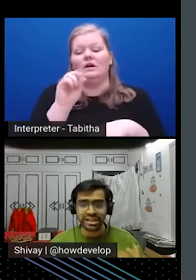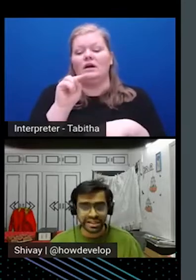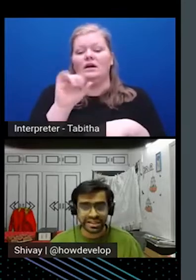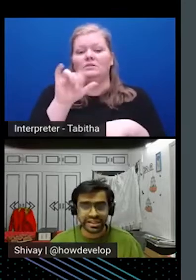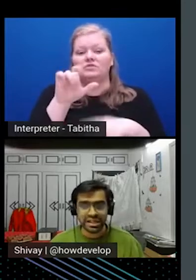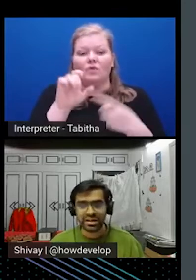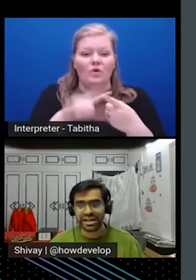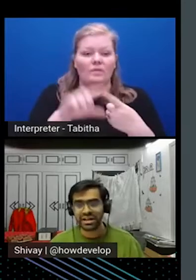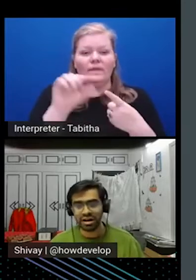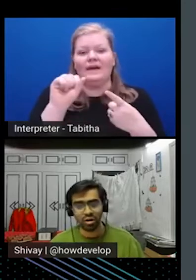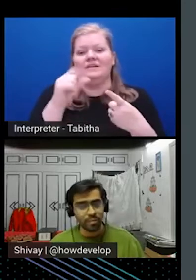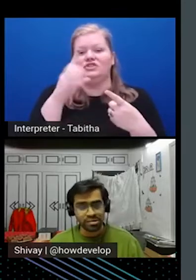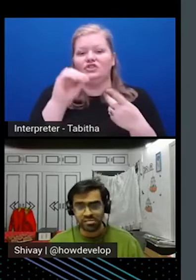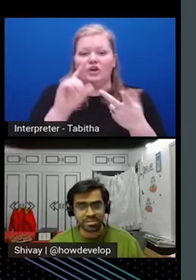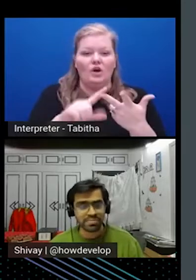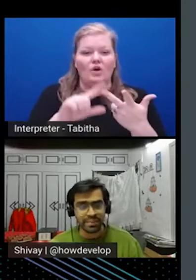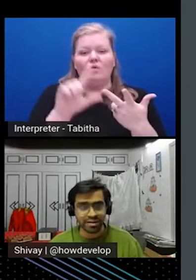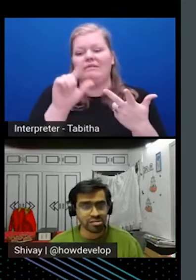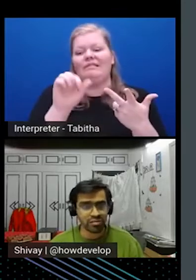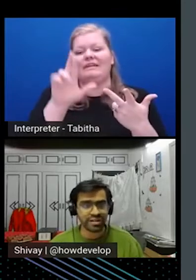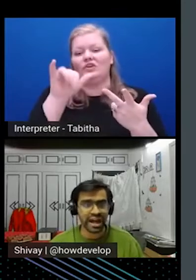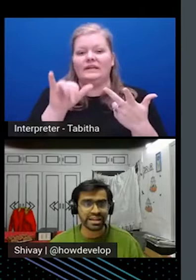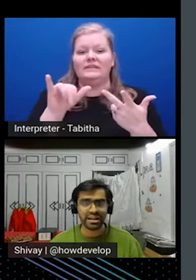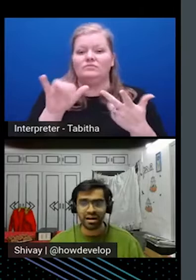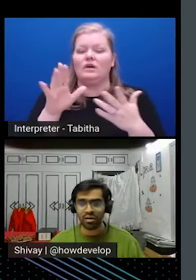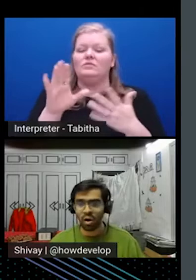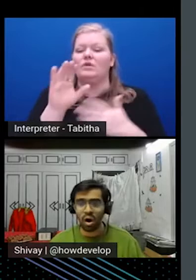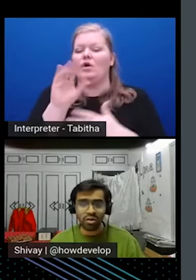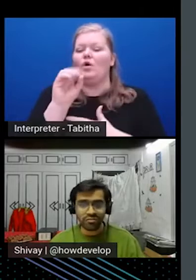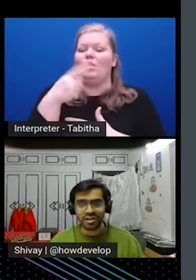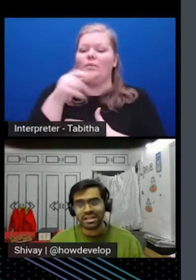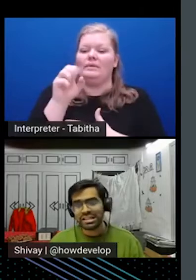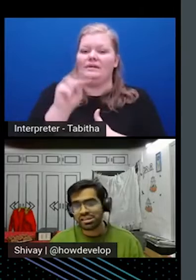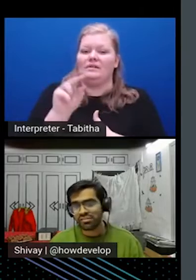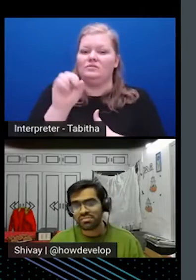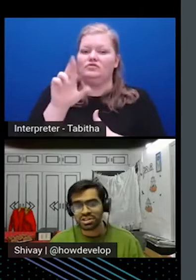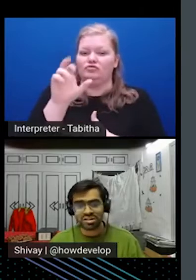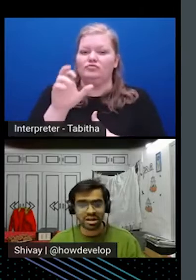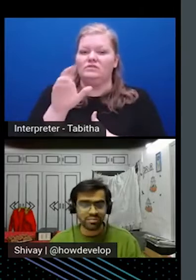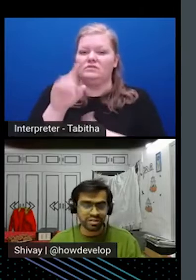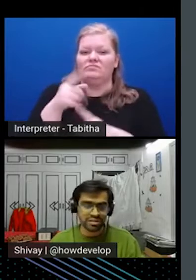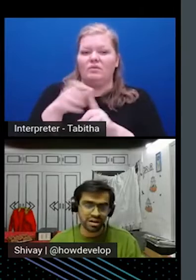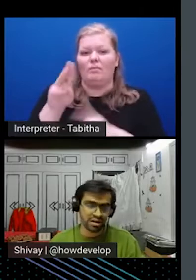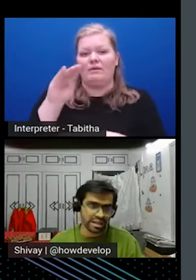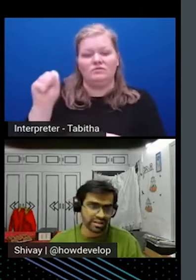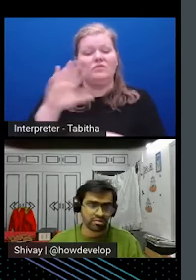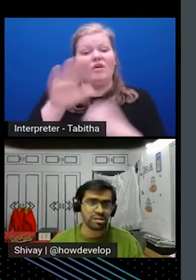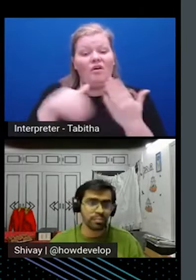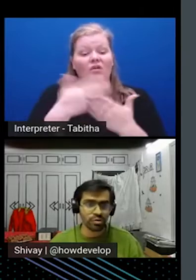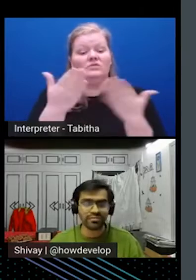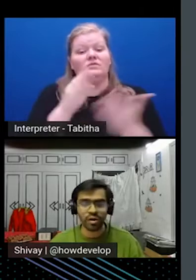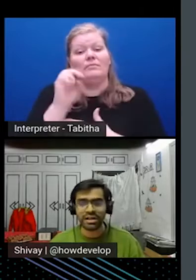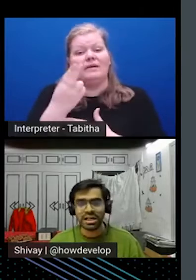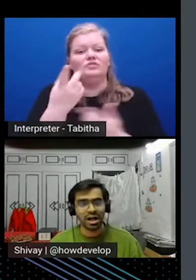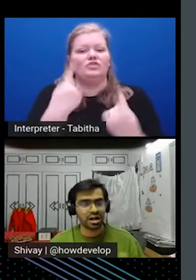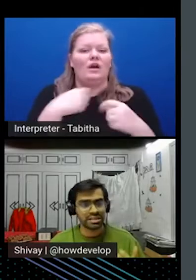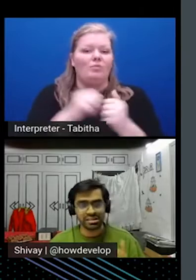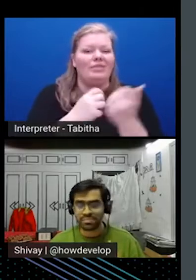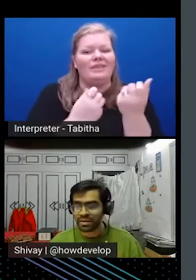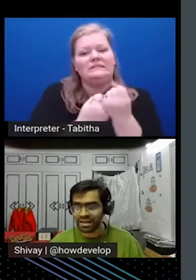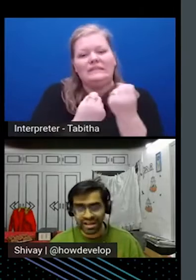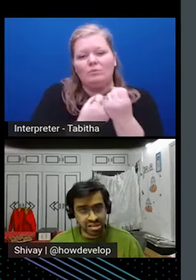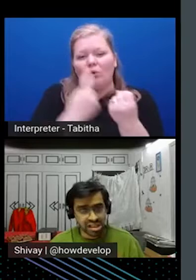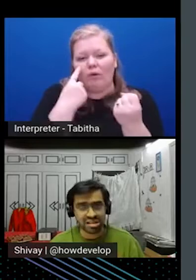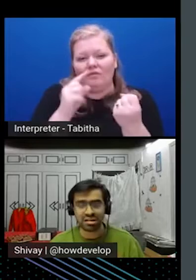Istio, Linkerd, right? Open Service Mesh by Microsoft, and all of these service meshes come with support for